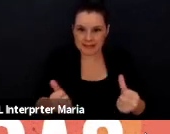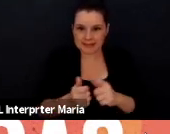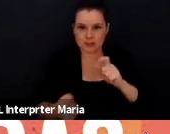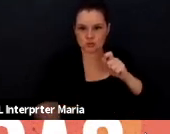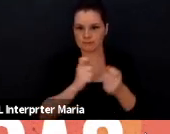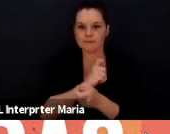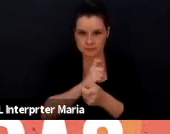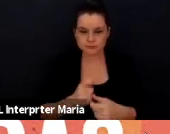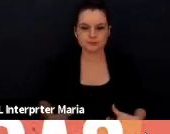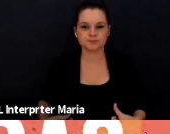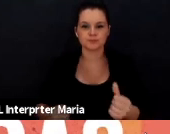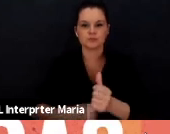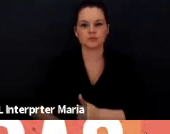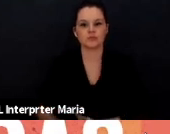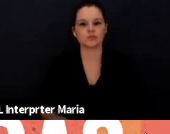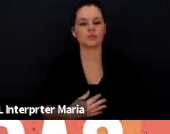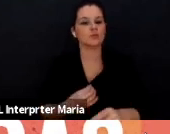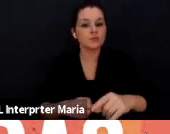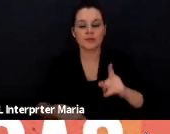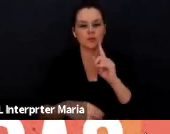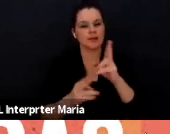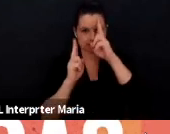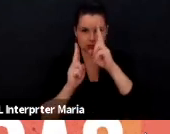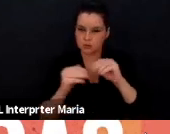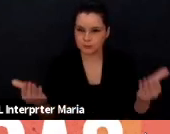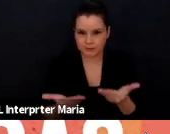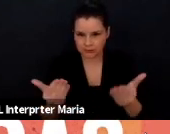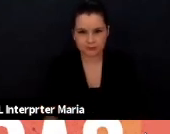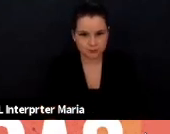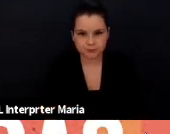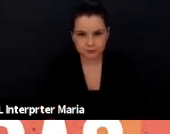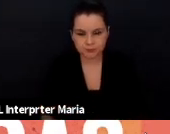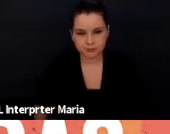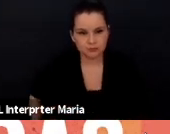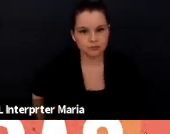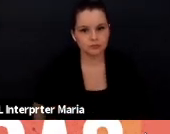transformation. And it is, again, an honor to be here.